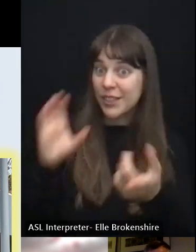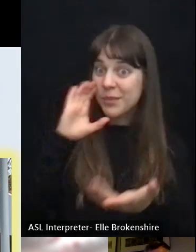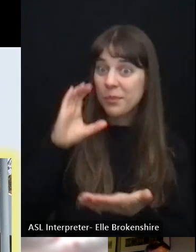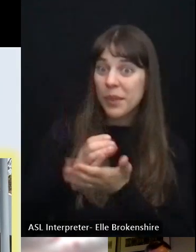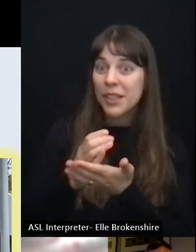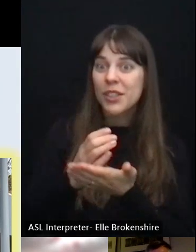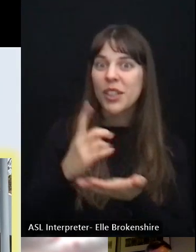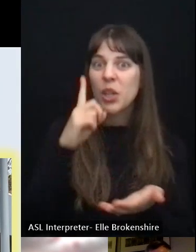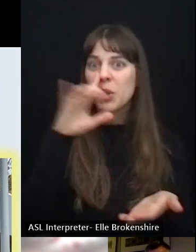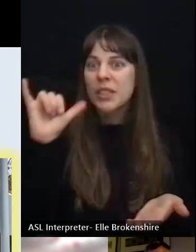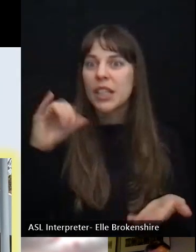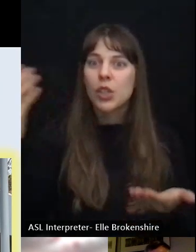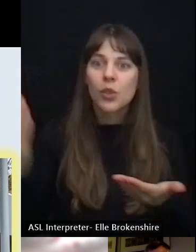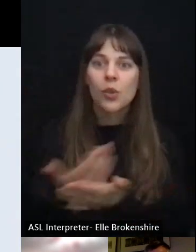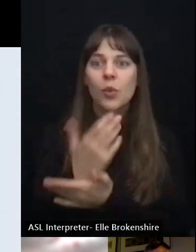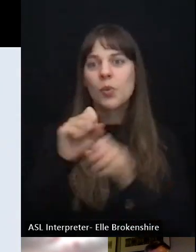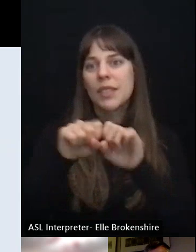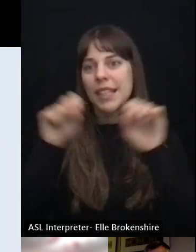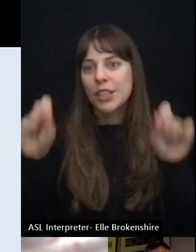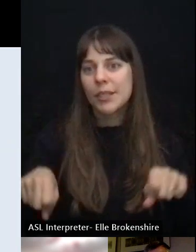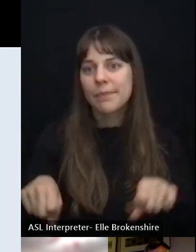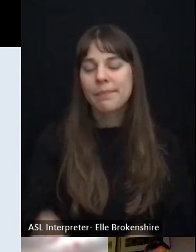new station.